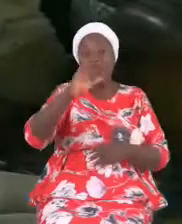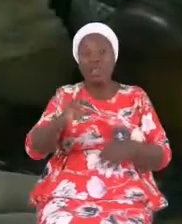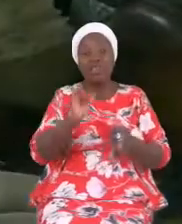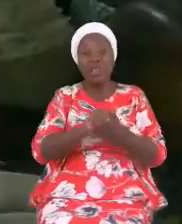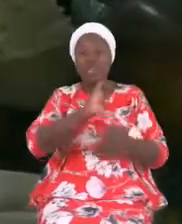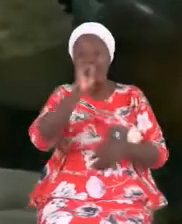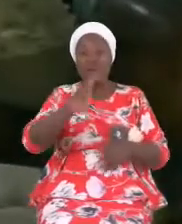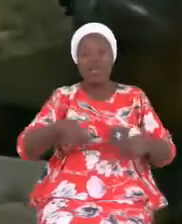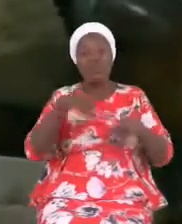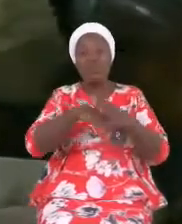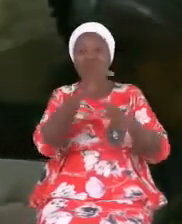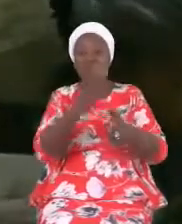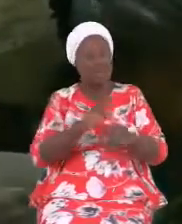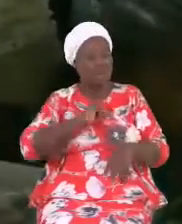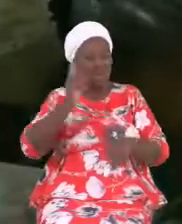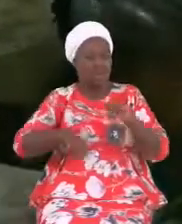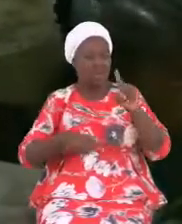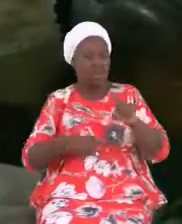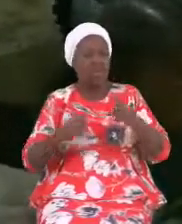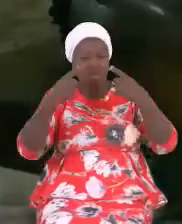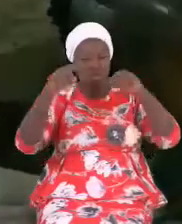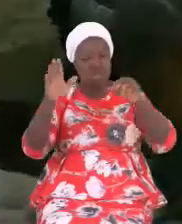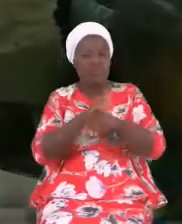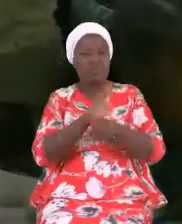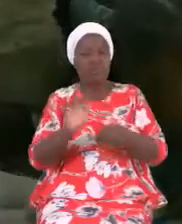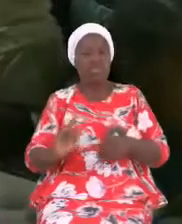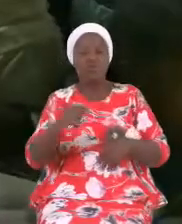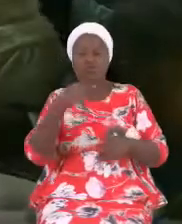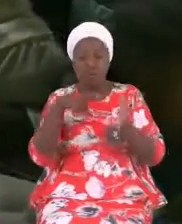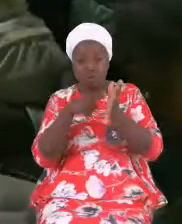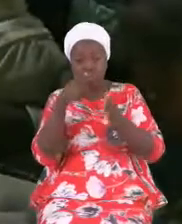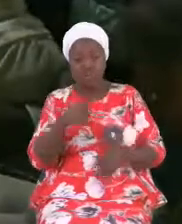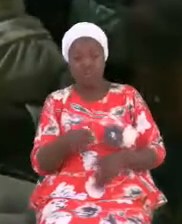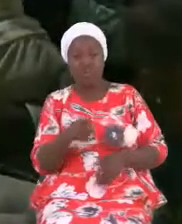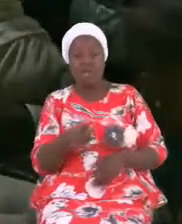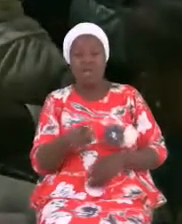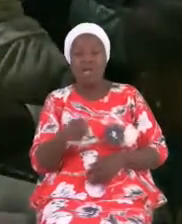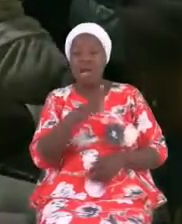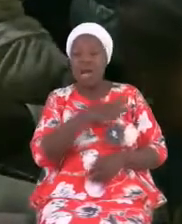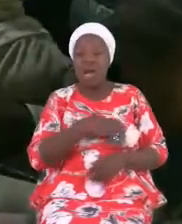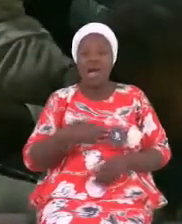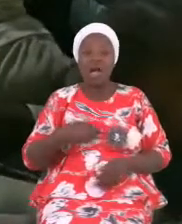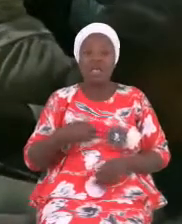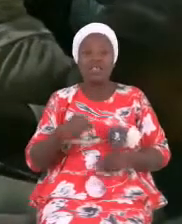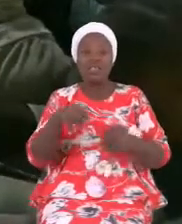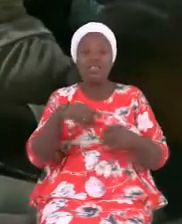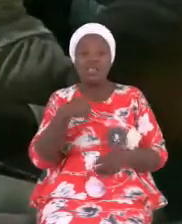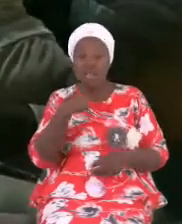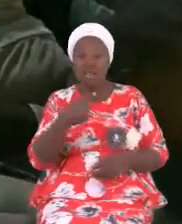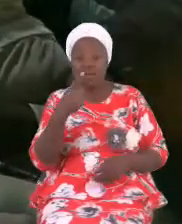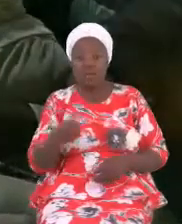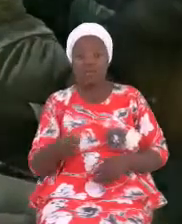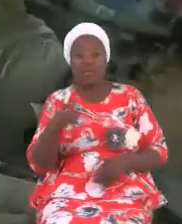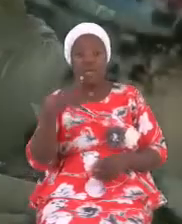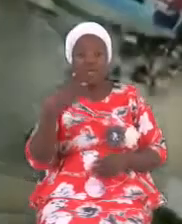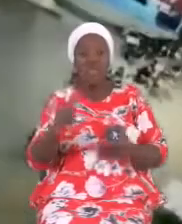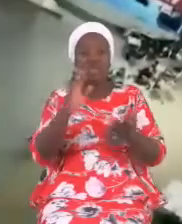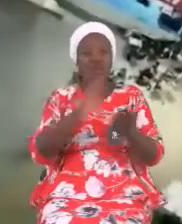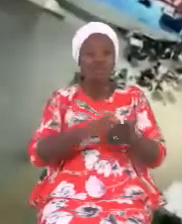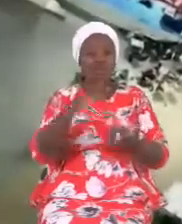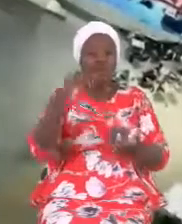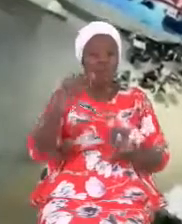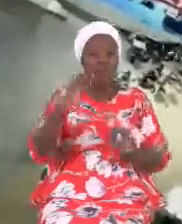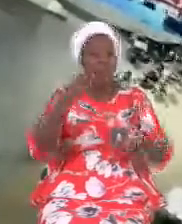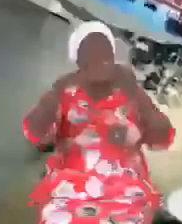I could not successfully show you and paint for you the glory of heaven.